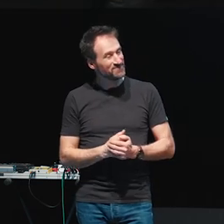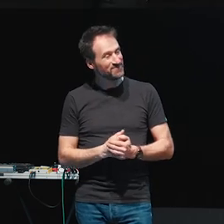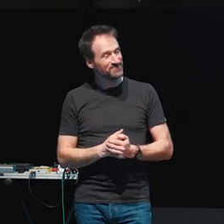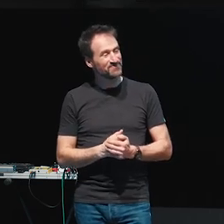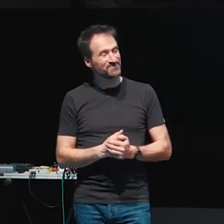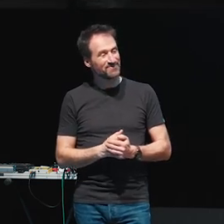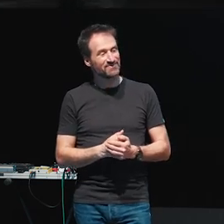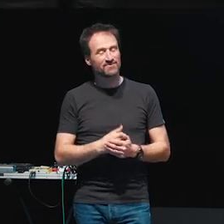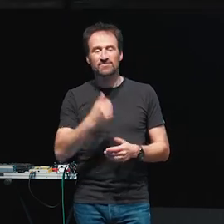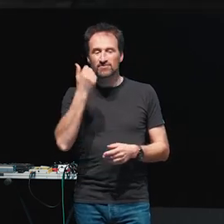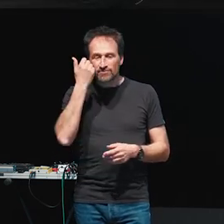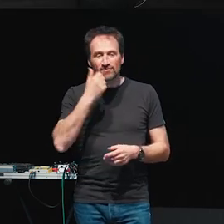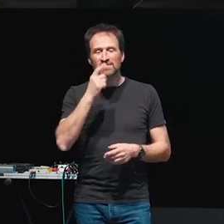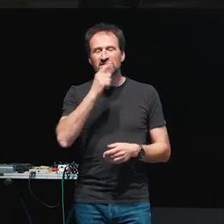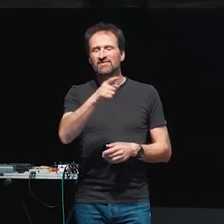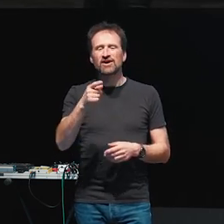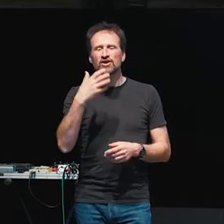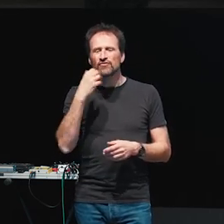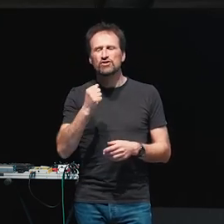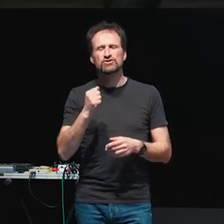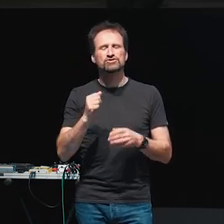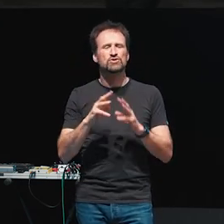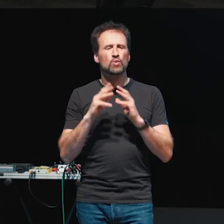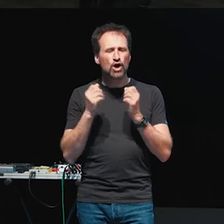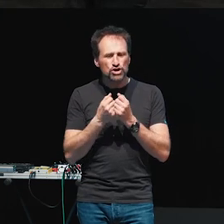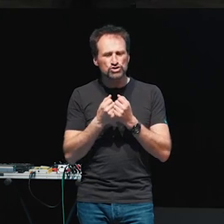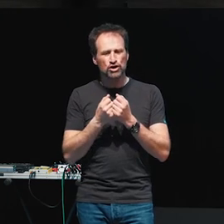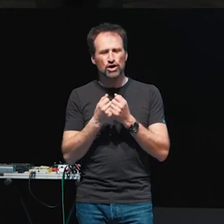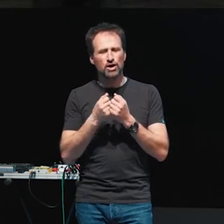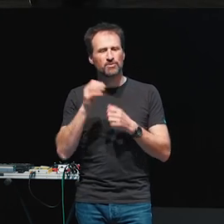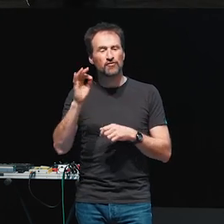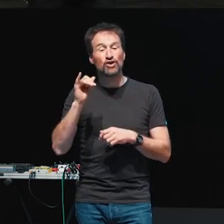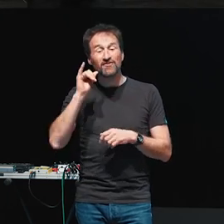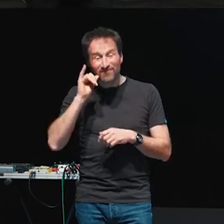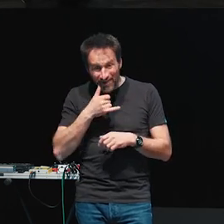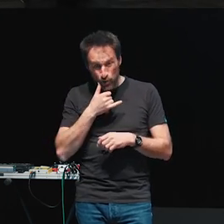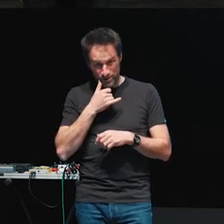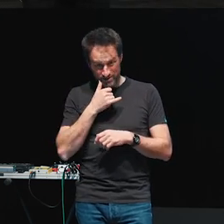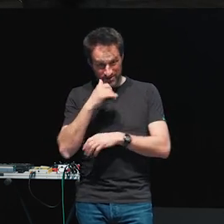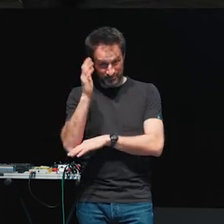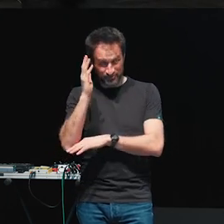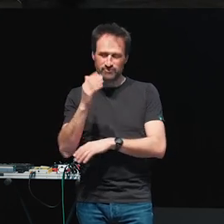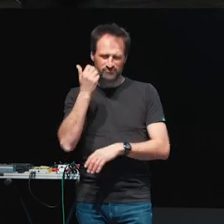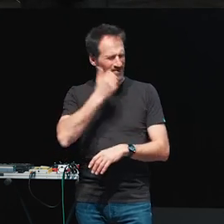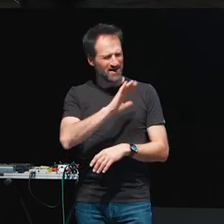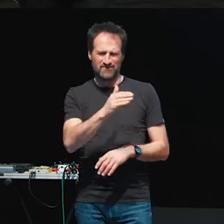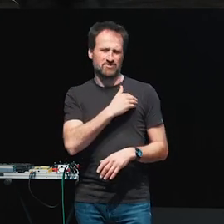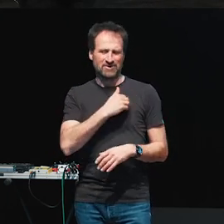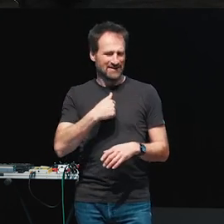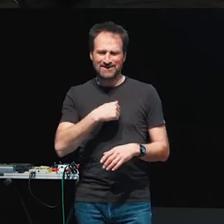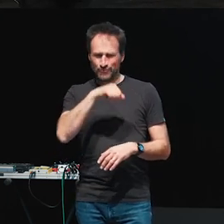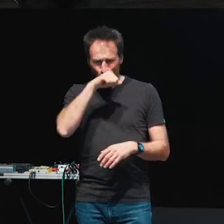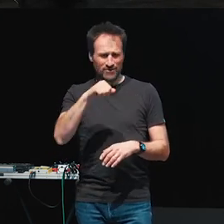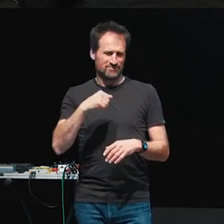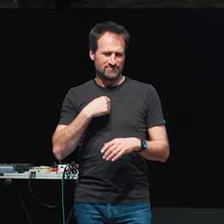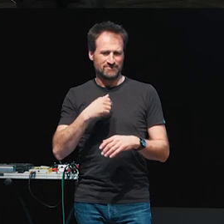do reach out to me if you want to arrange like any workshops for women in tech, because I'm really passionate about them. And I do this quite frequently. So here's like my